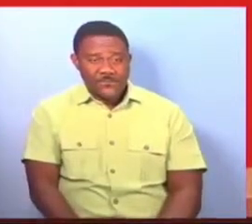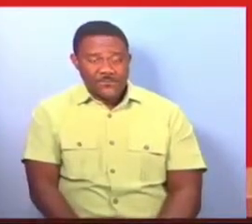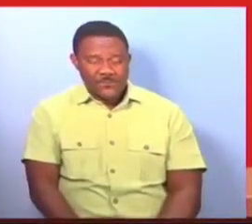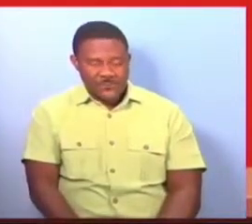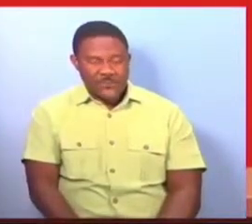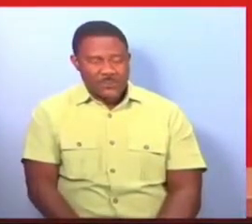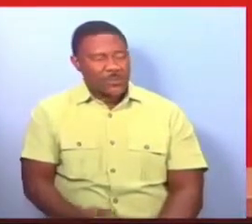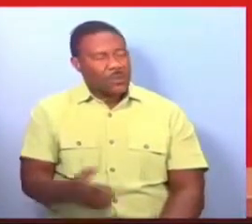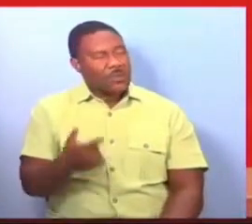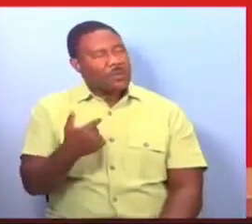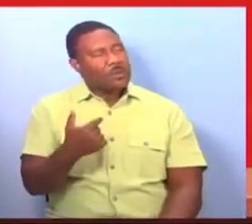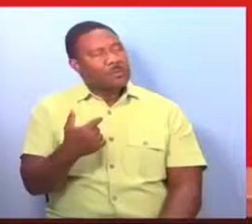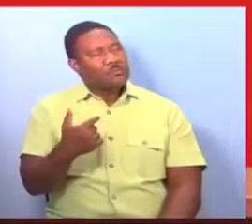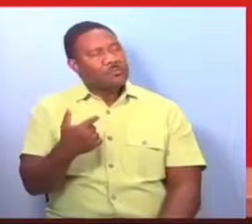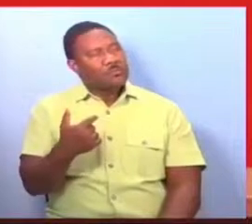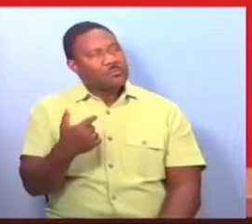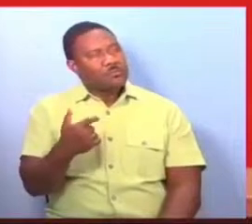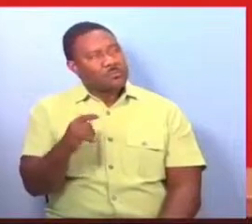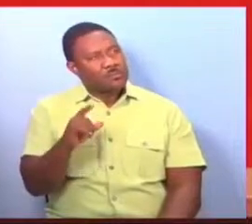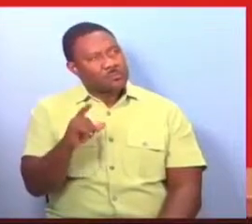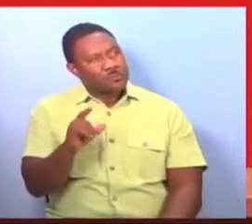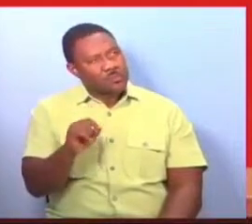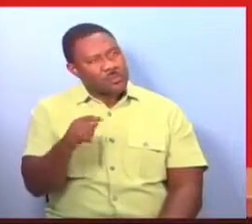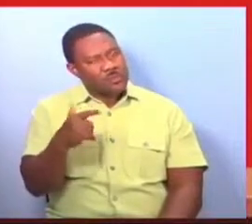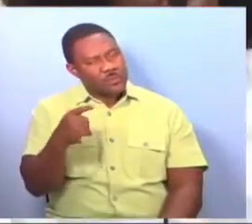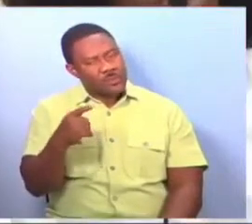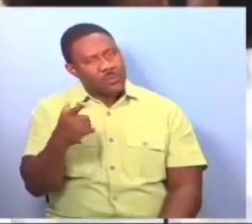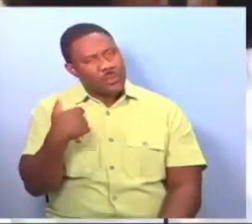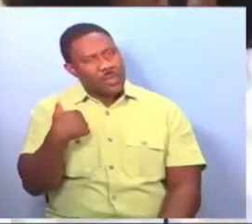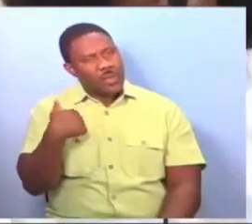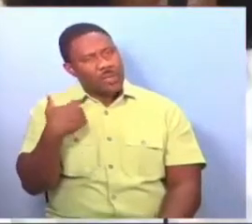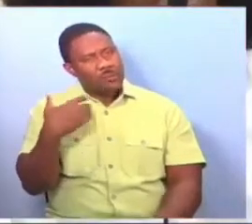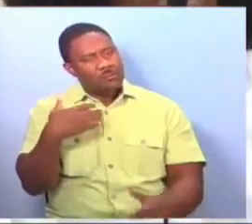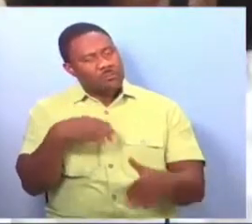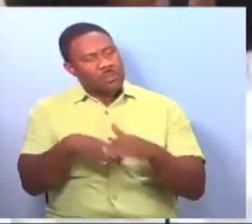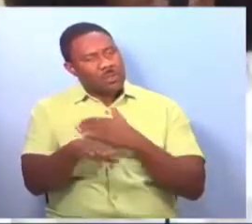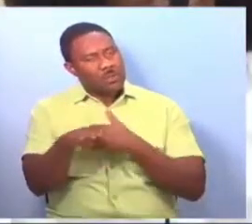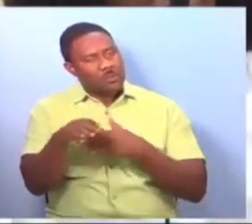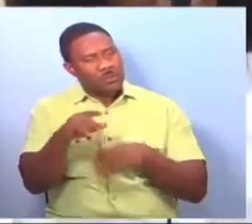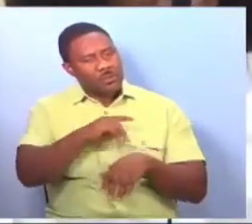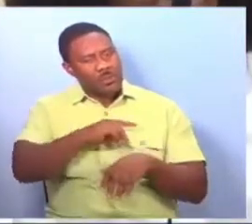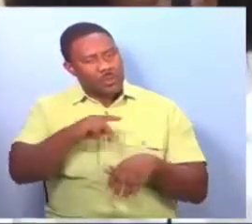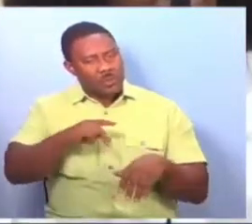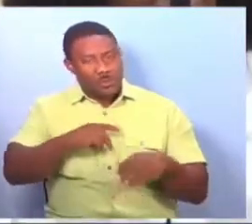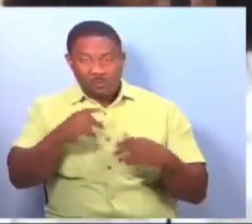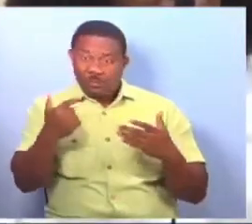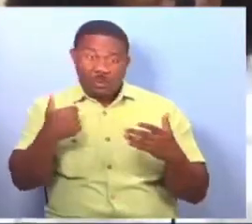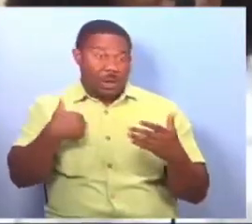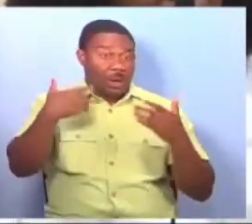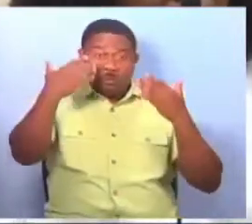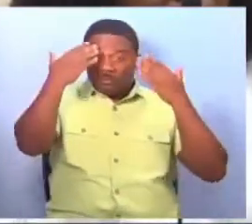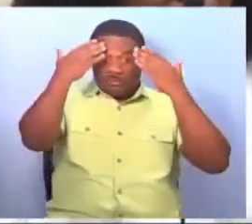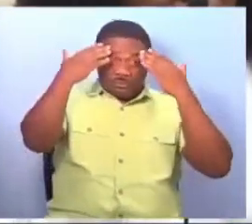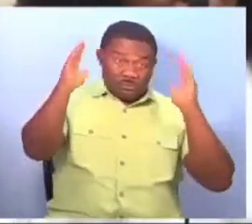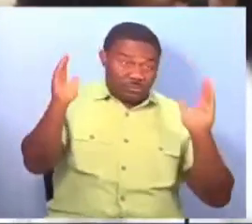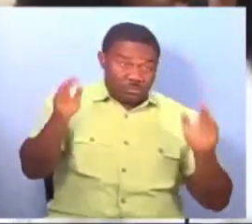to the Parliament of Ghana in 2021, I had no idea